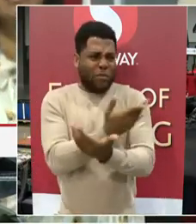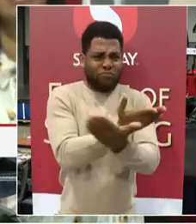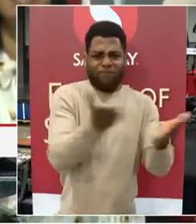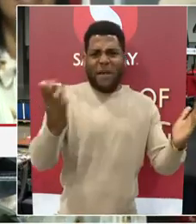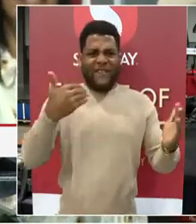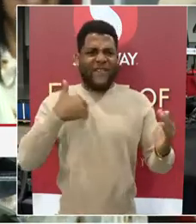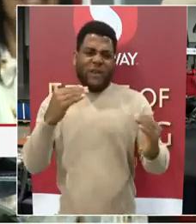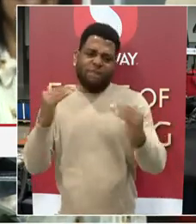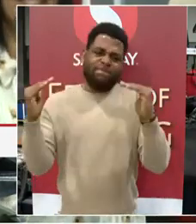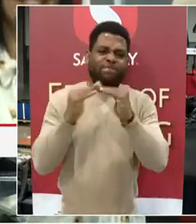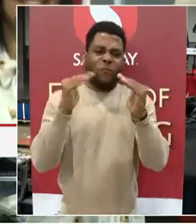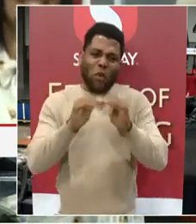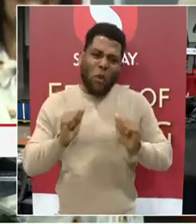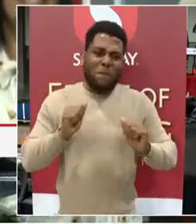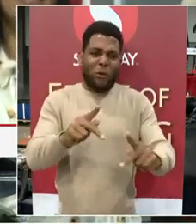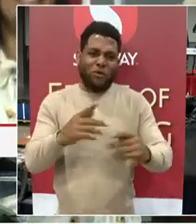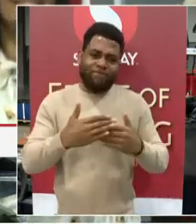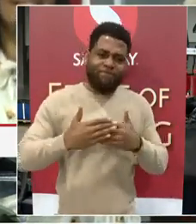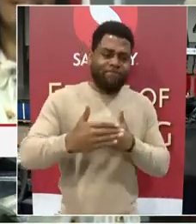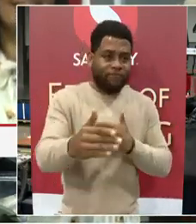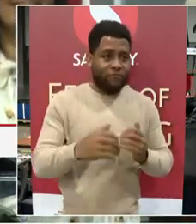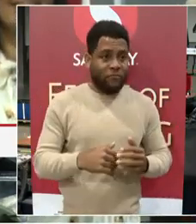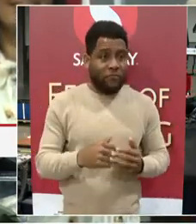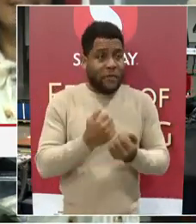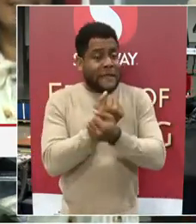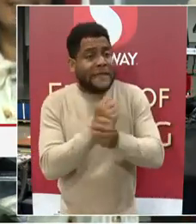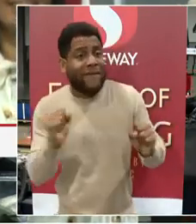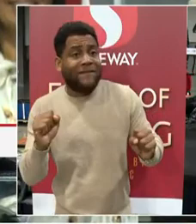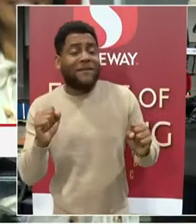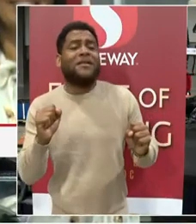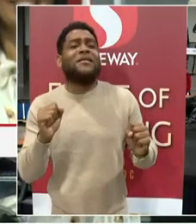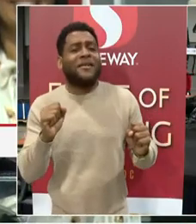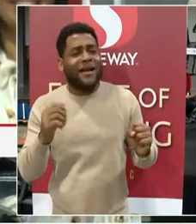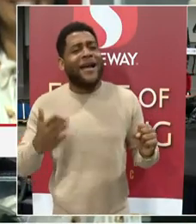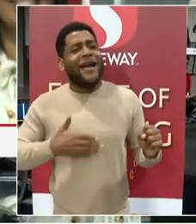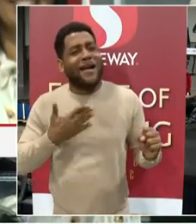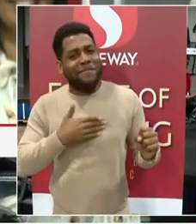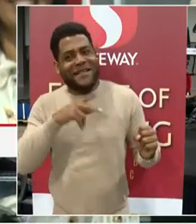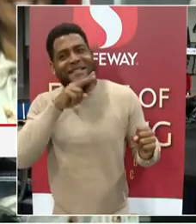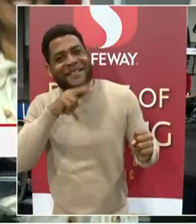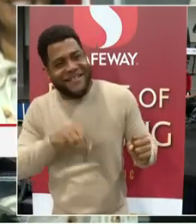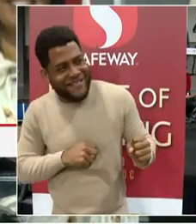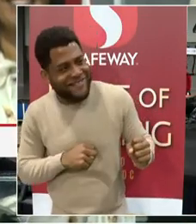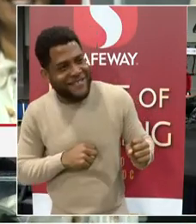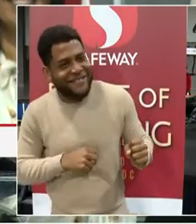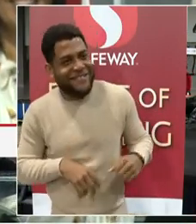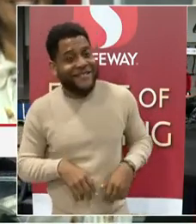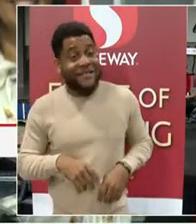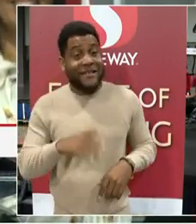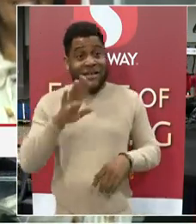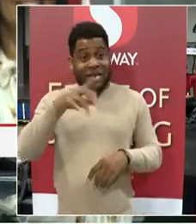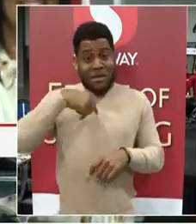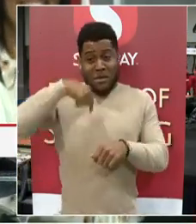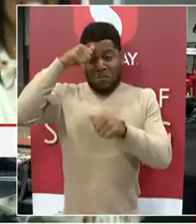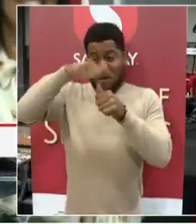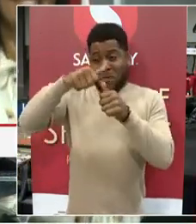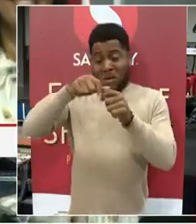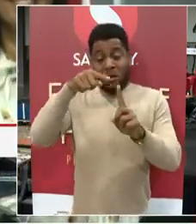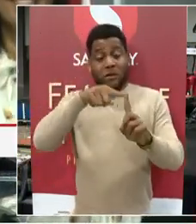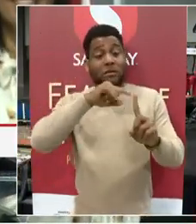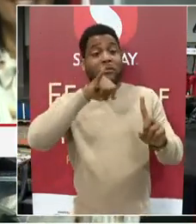want to say have a safe, happy Thanksgiving, and put January 1st on your